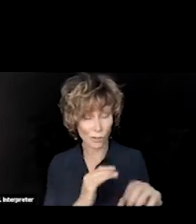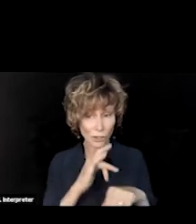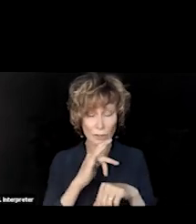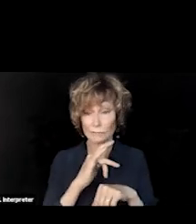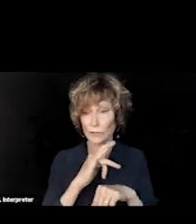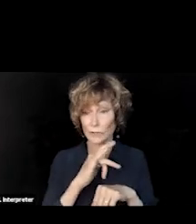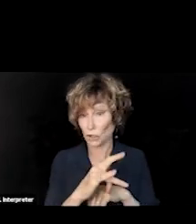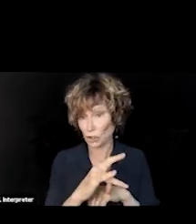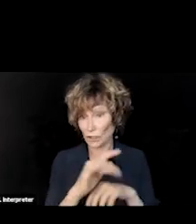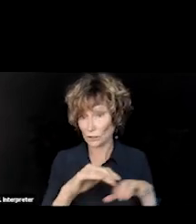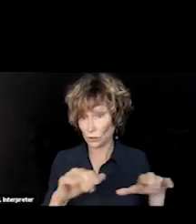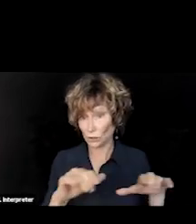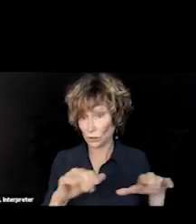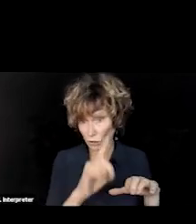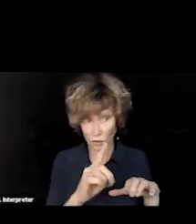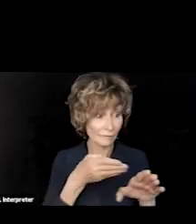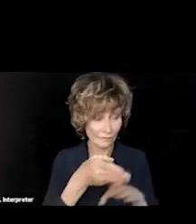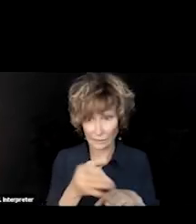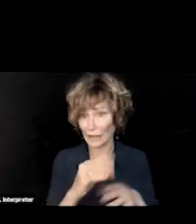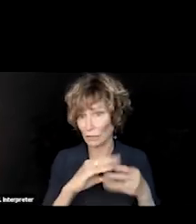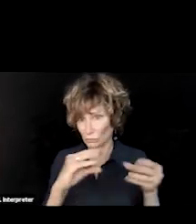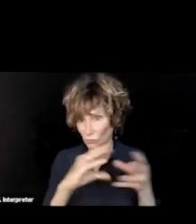like the story that I just shared with you.